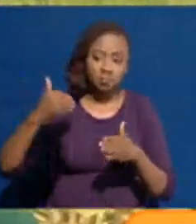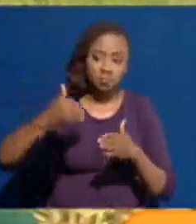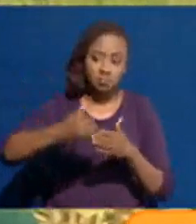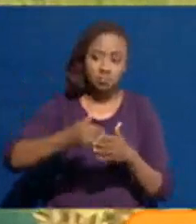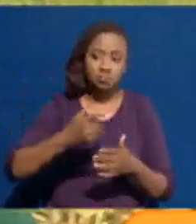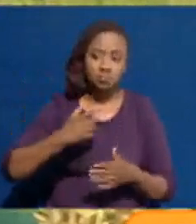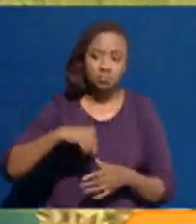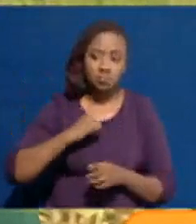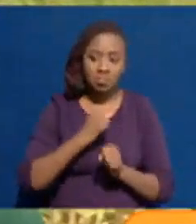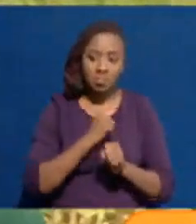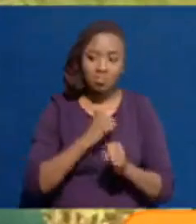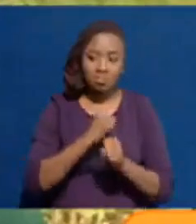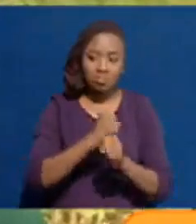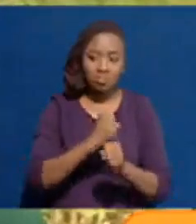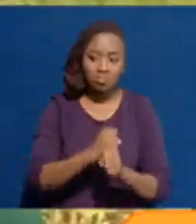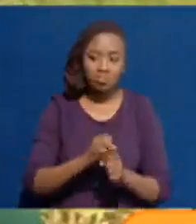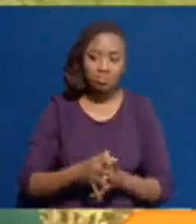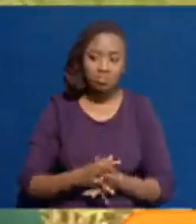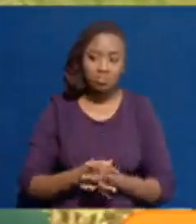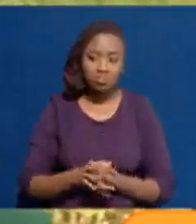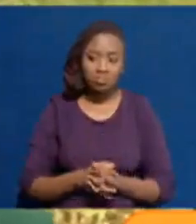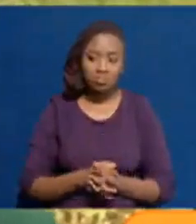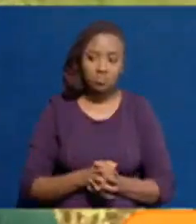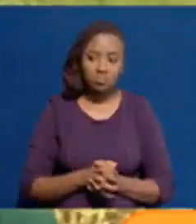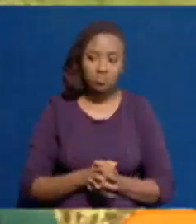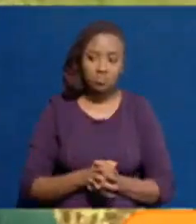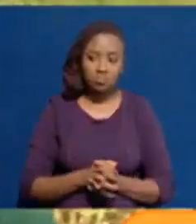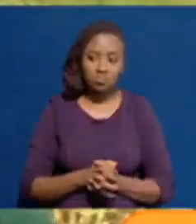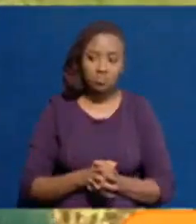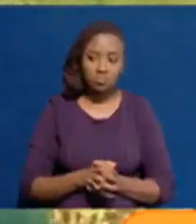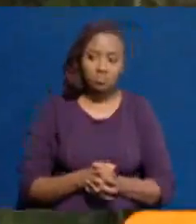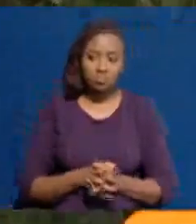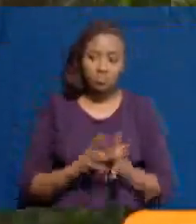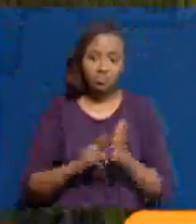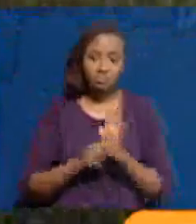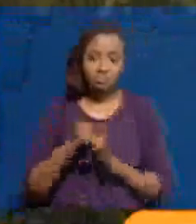fodder supply, this deficit will never be met.